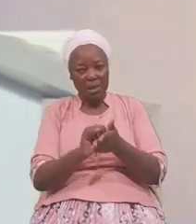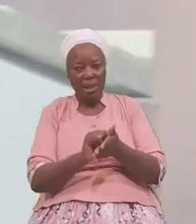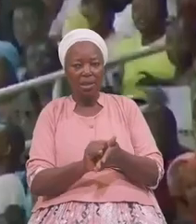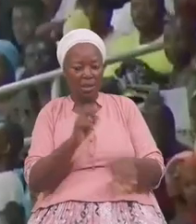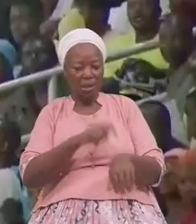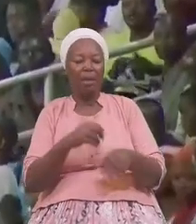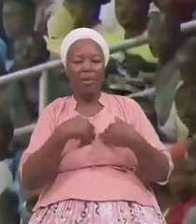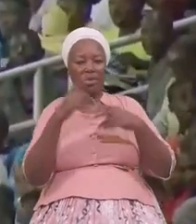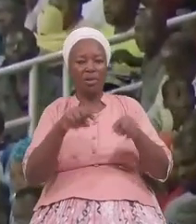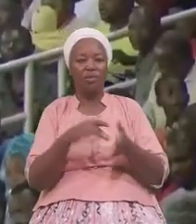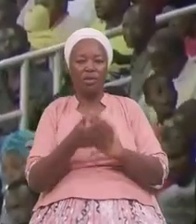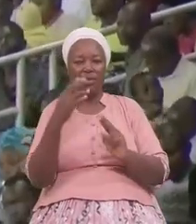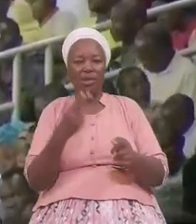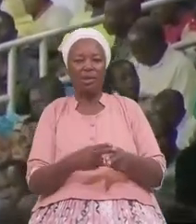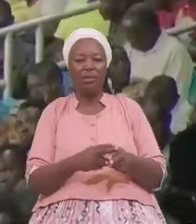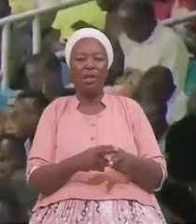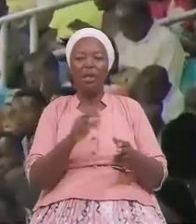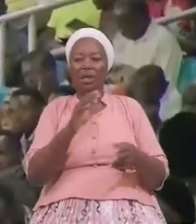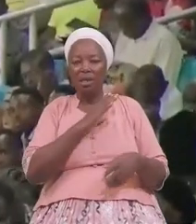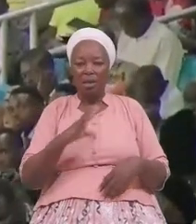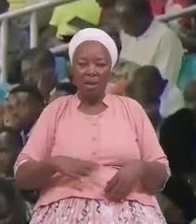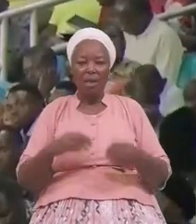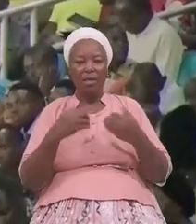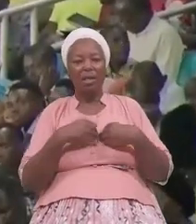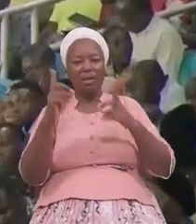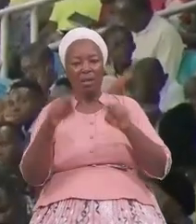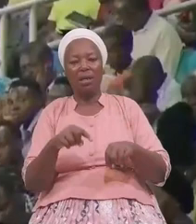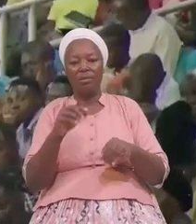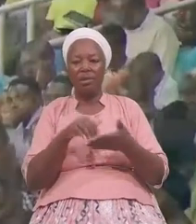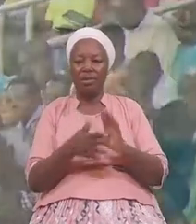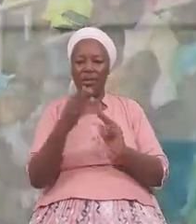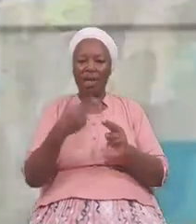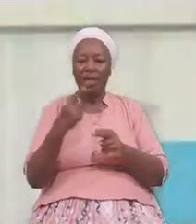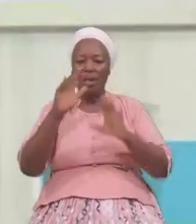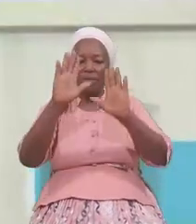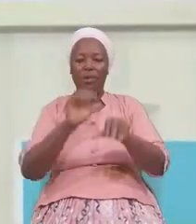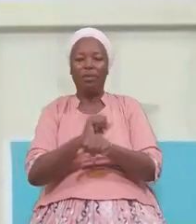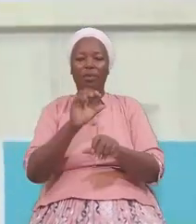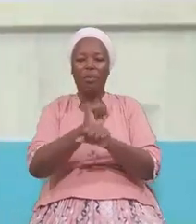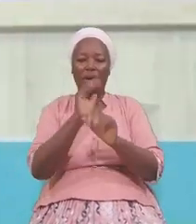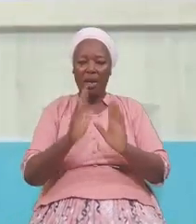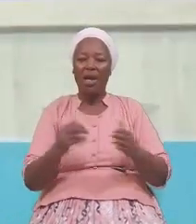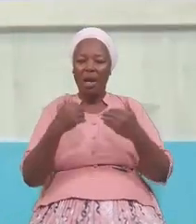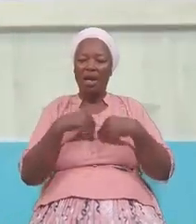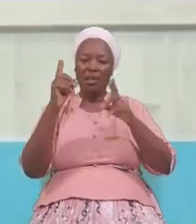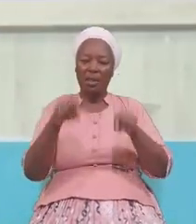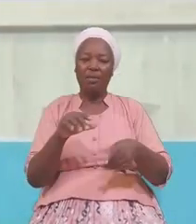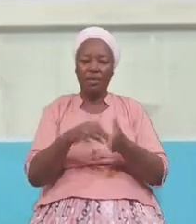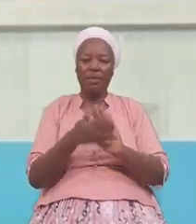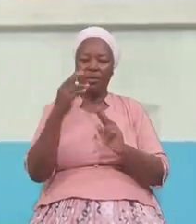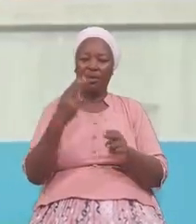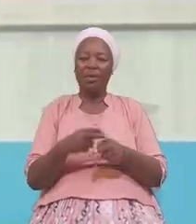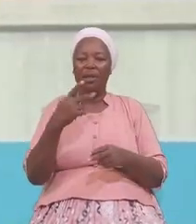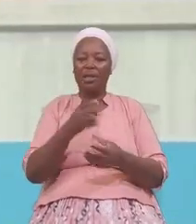come. Christ has come. The miracle worker has come.